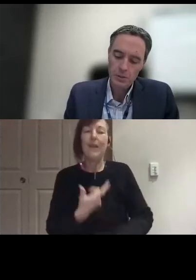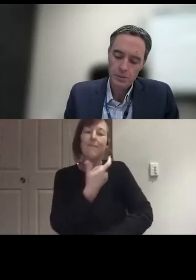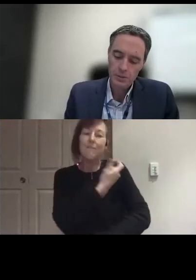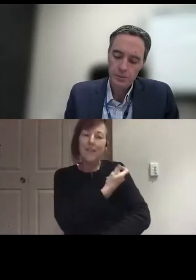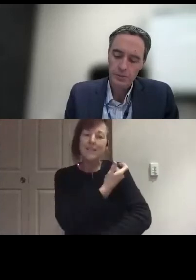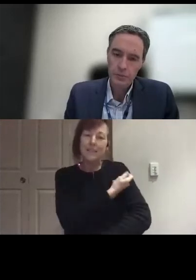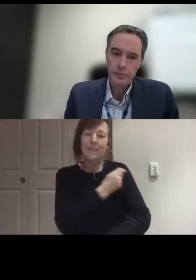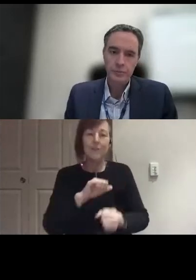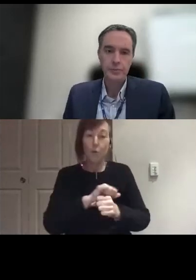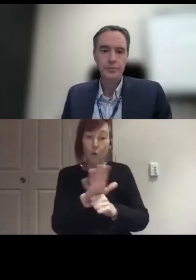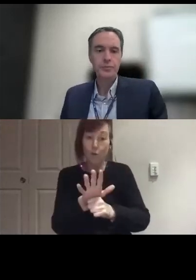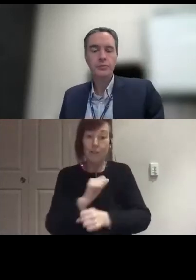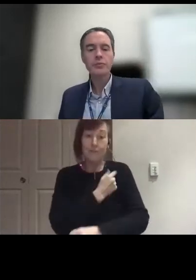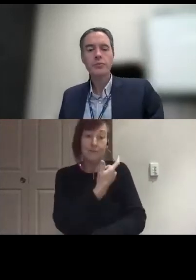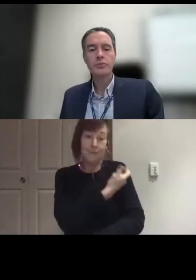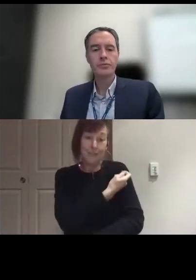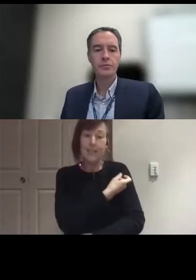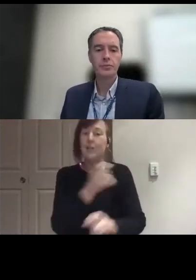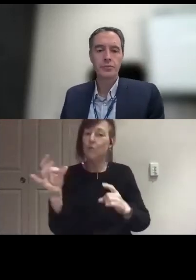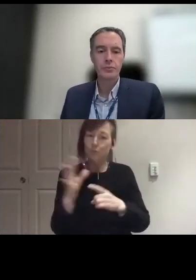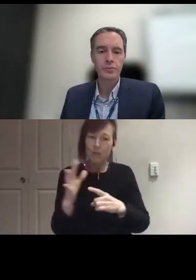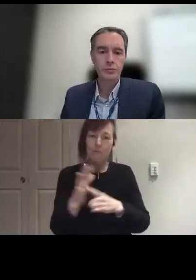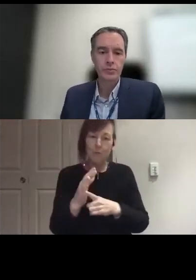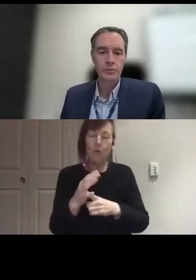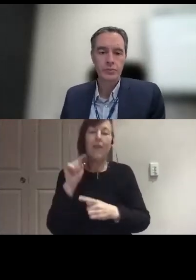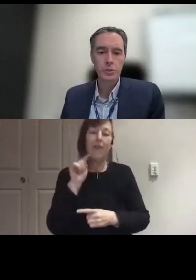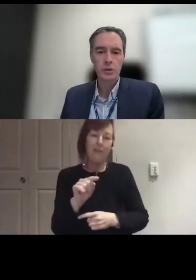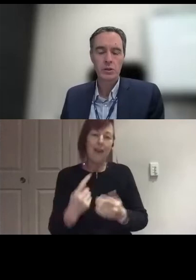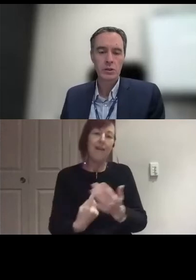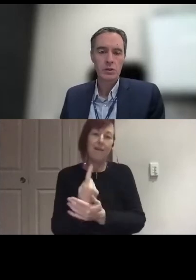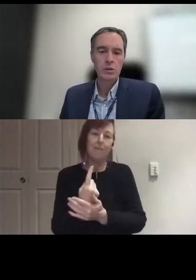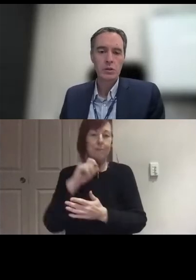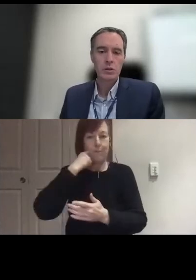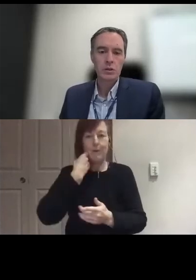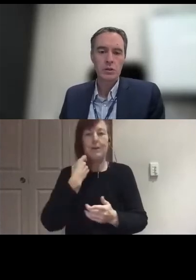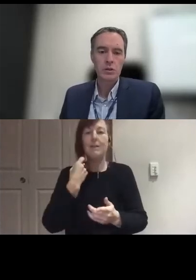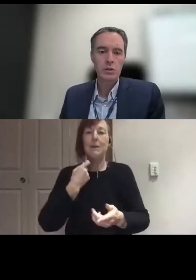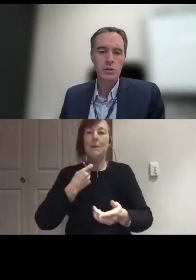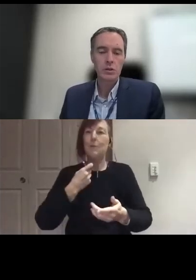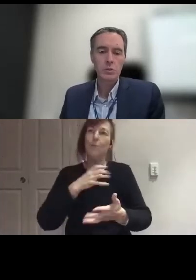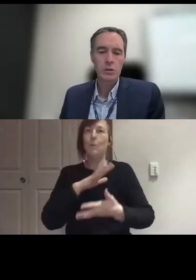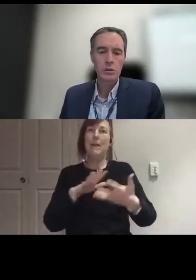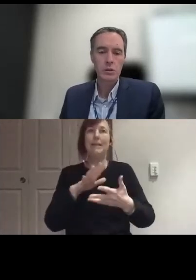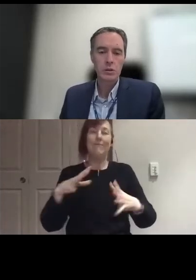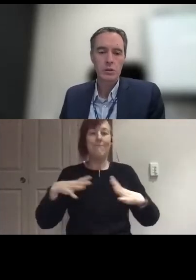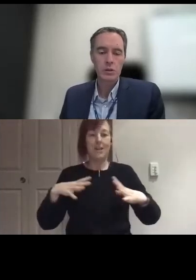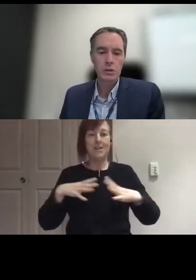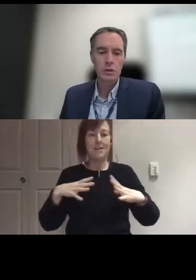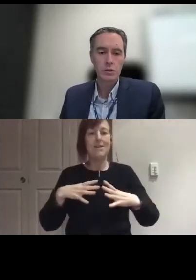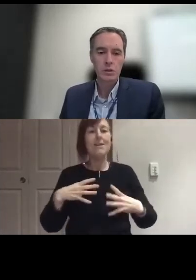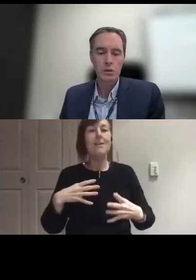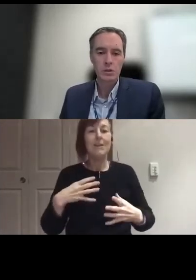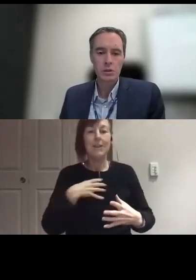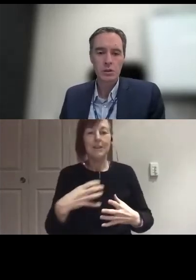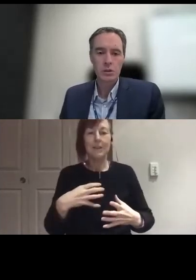high rate, the risk of COVID causing major disruption to hospitals is eliminated. So while it may still